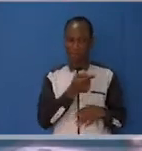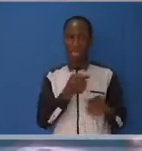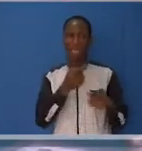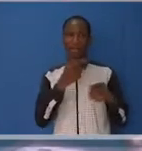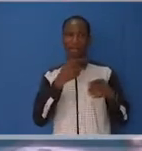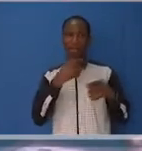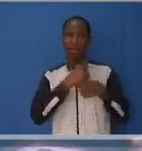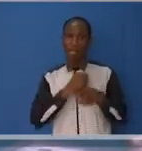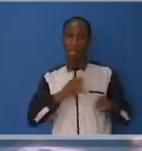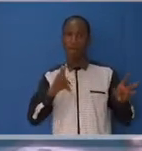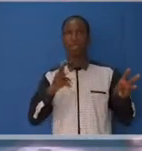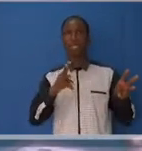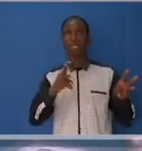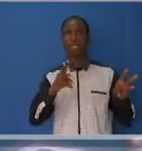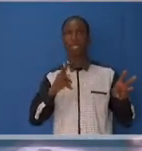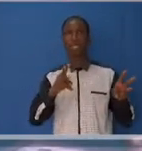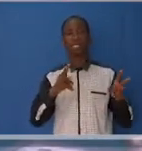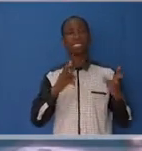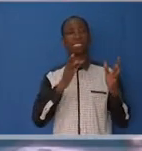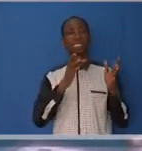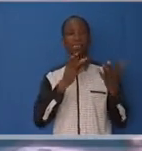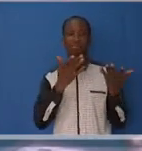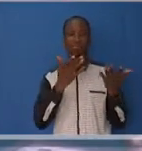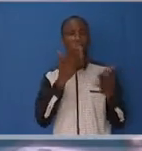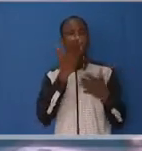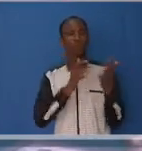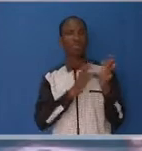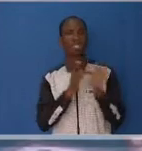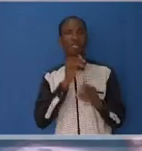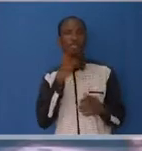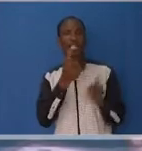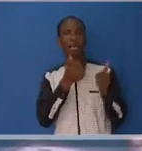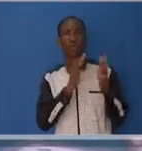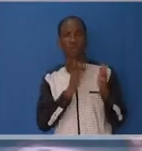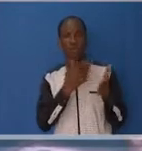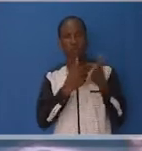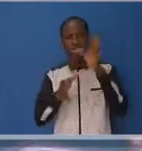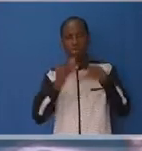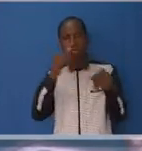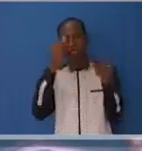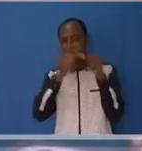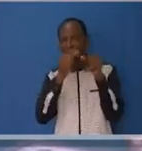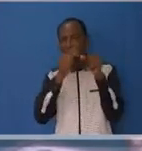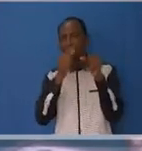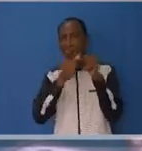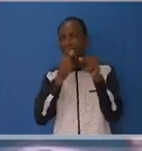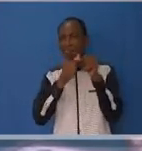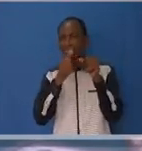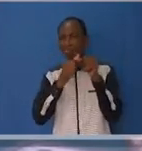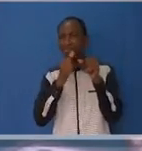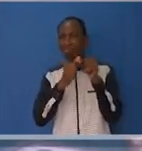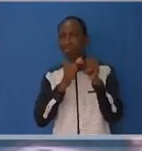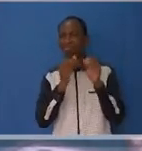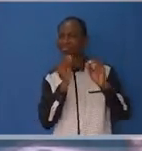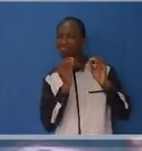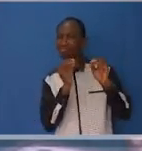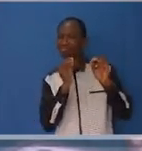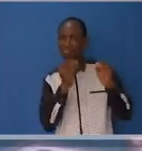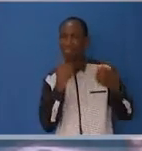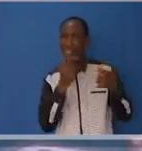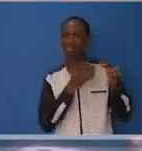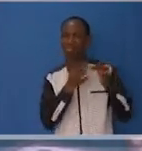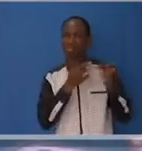kind of two, ye ya, not unkind jazz my forno. And I'm cron crono, yes, a crystal, near a giant coupon de man, no,